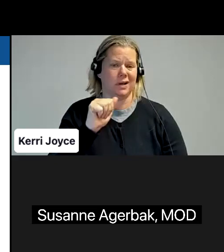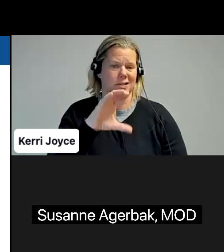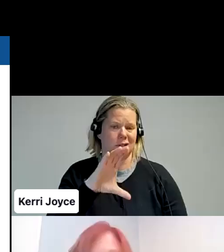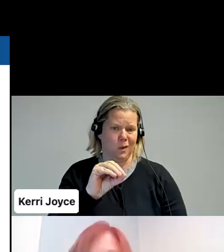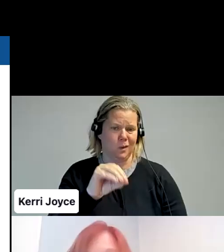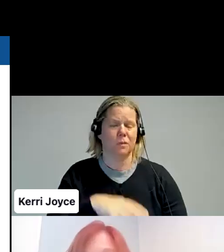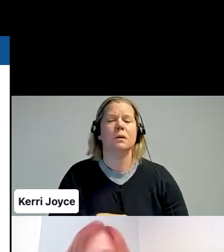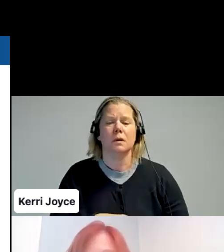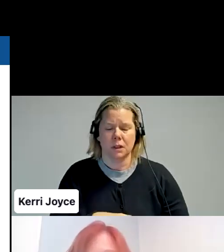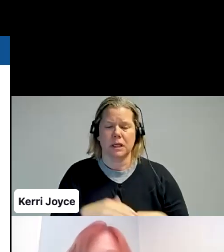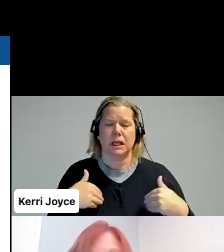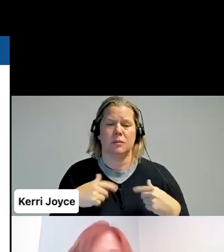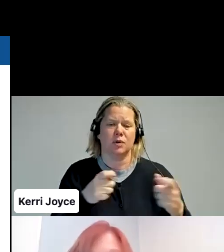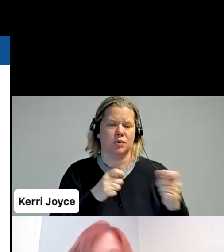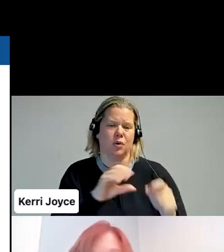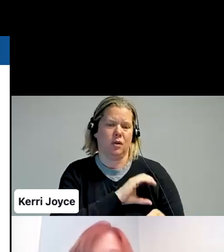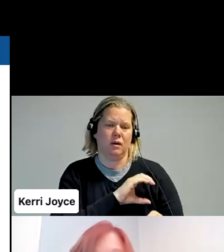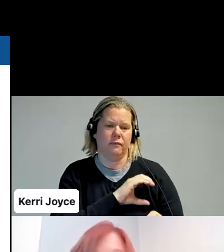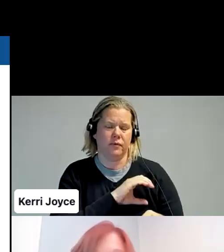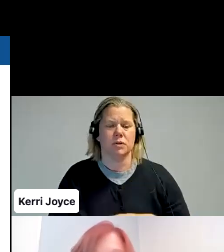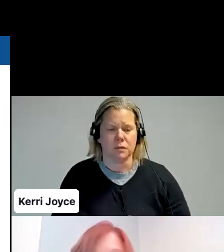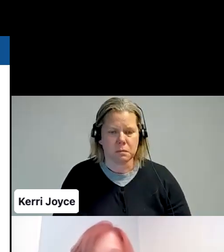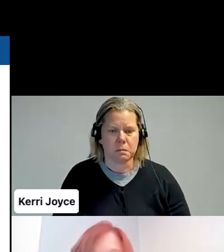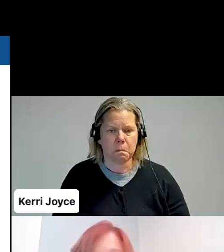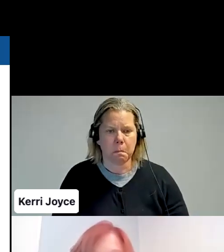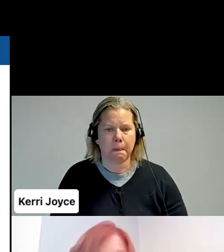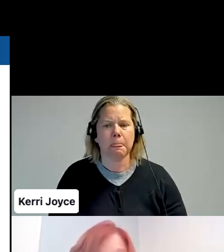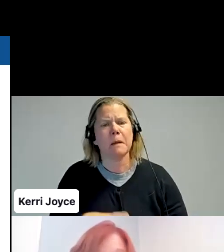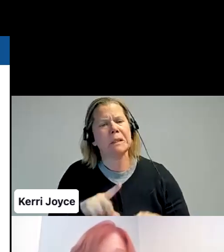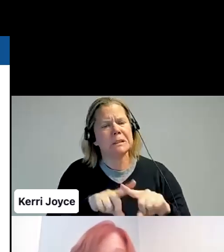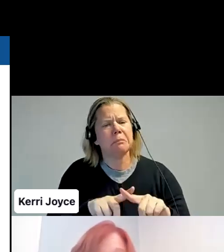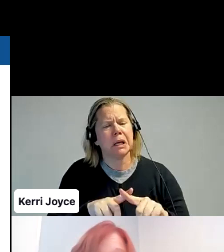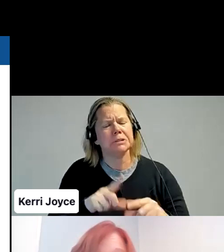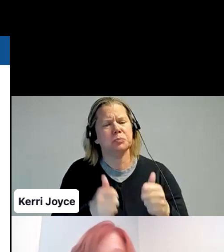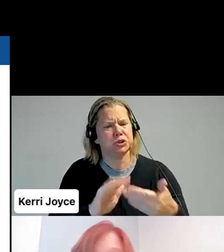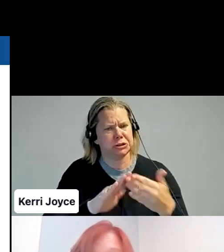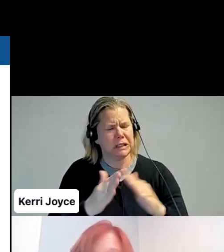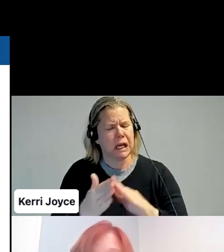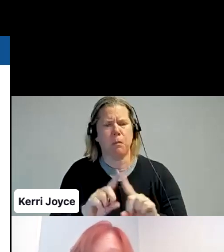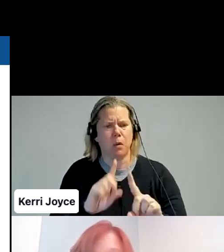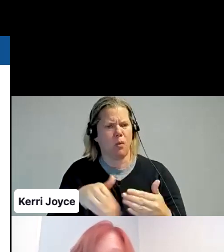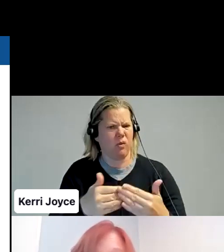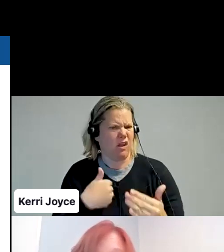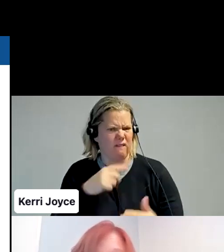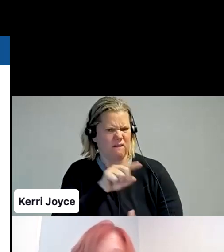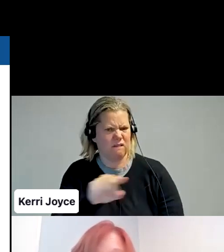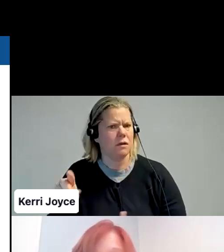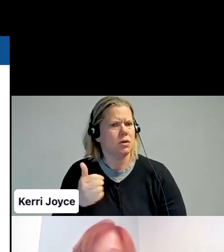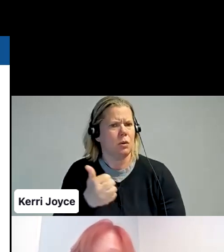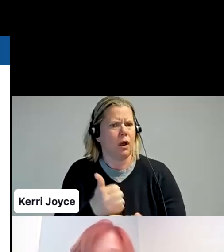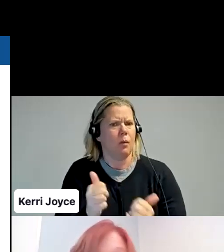ACO's responsibilities in supervising department may vary from town to town, but they're really a good resource to help with canine